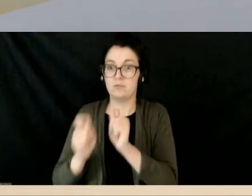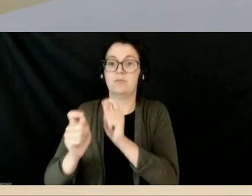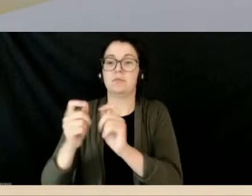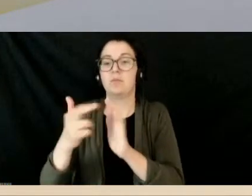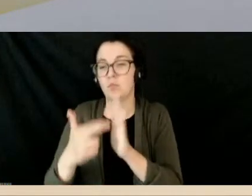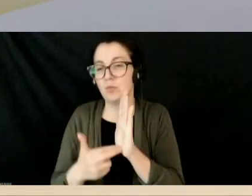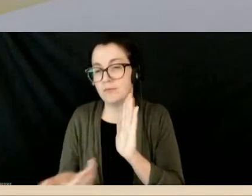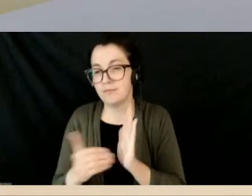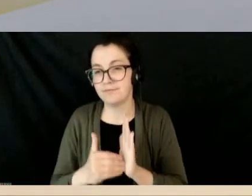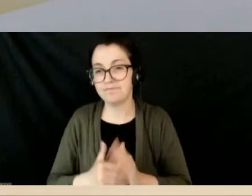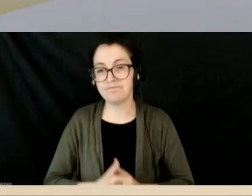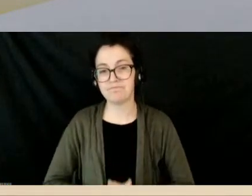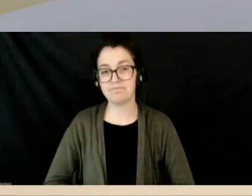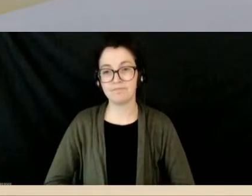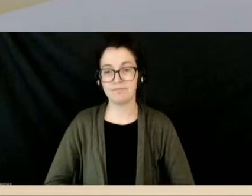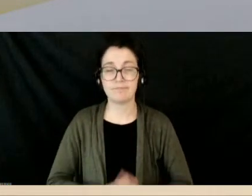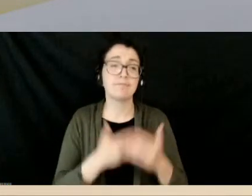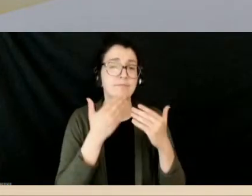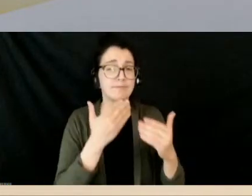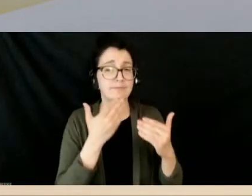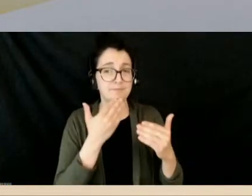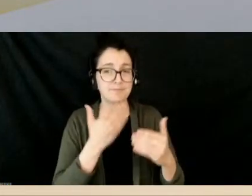That's great. Thank you both. Thank you. Thank you.